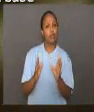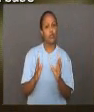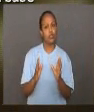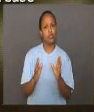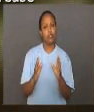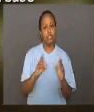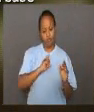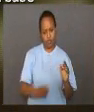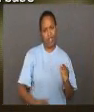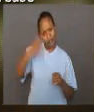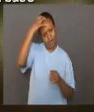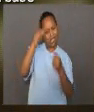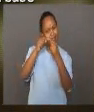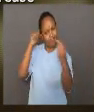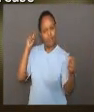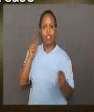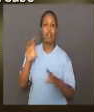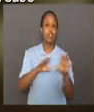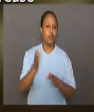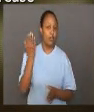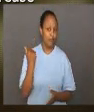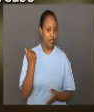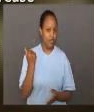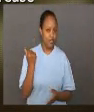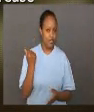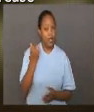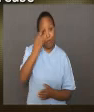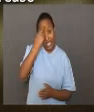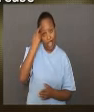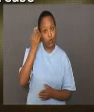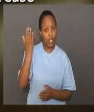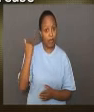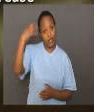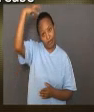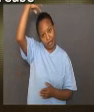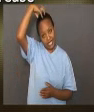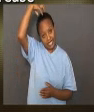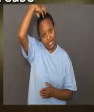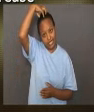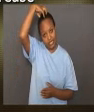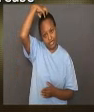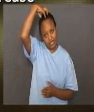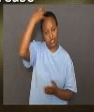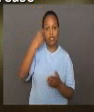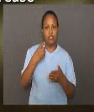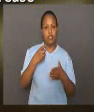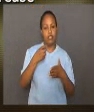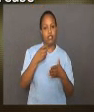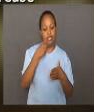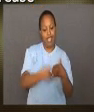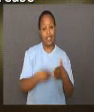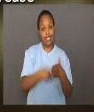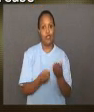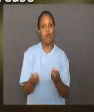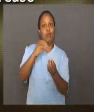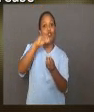of the strong peasant resistances against the feudal government. It was caused by the government's